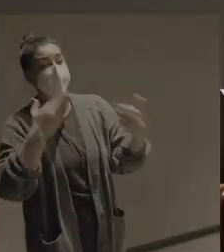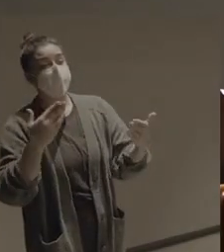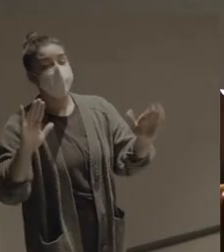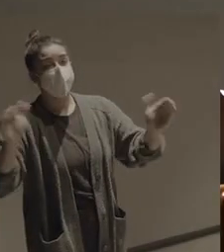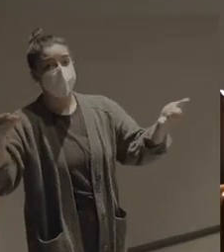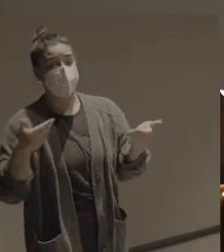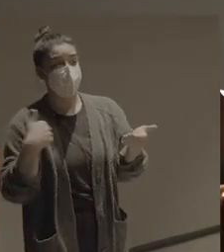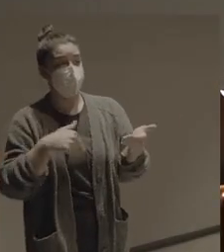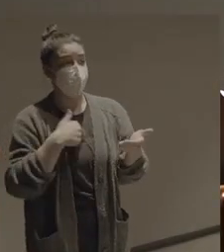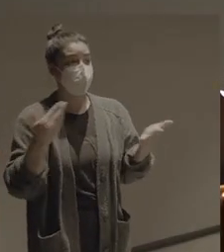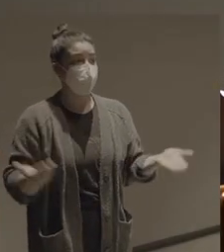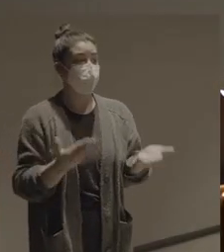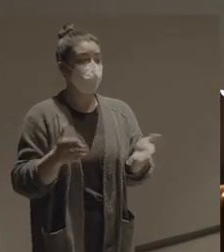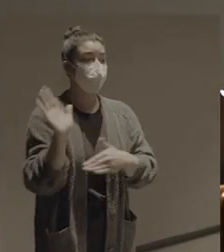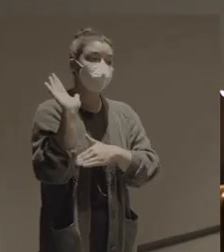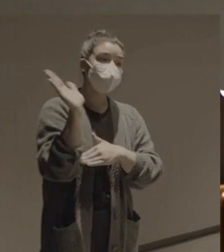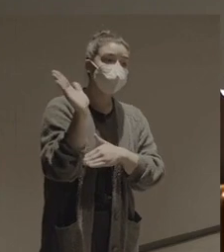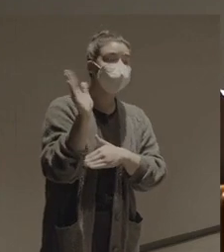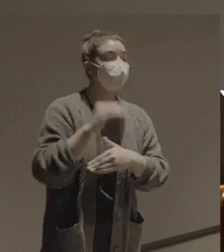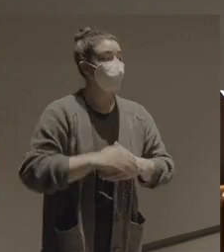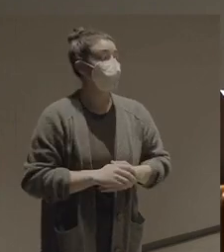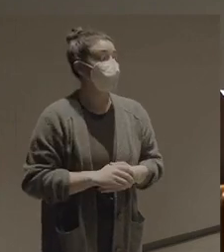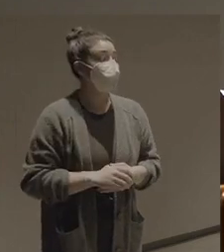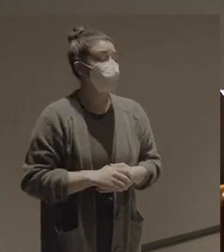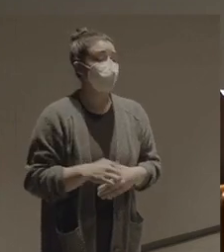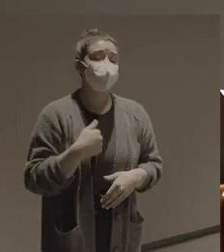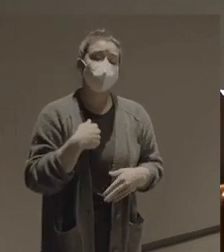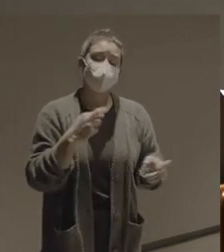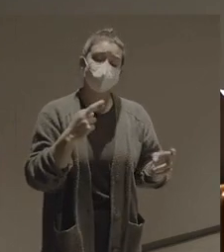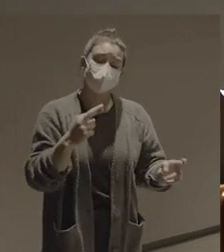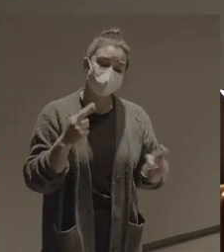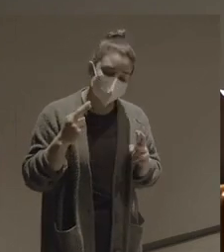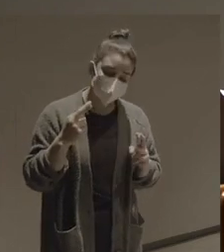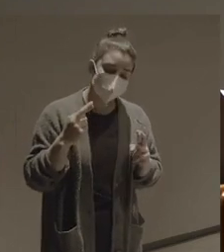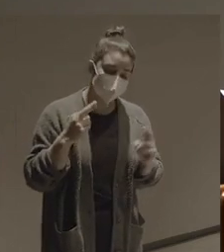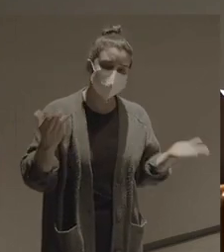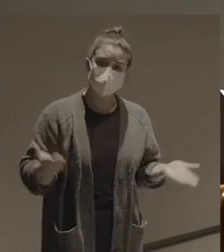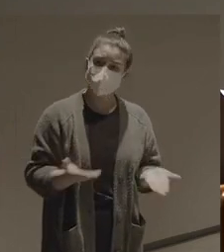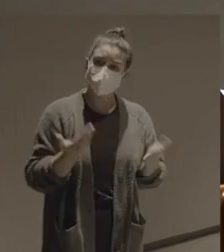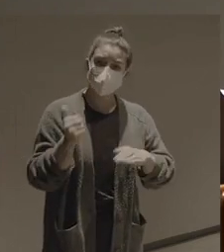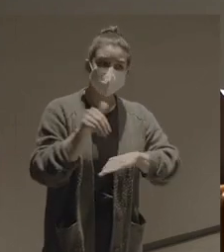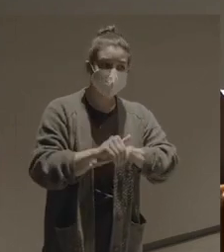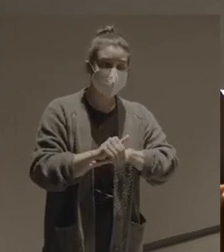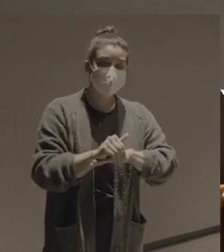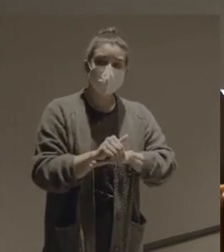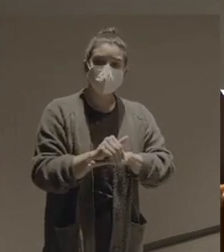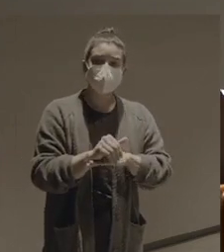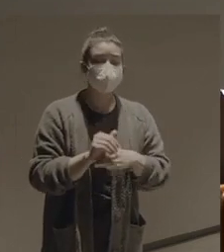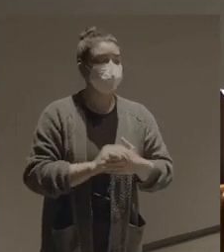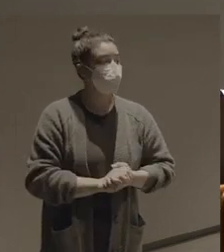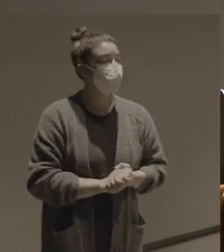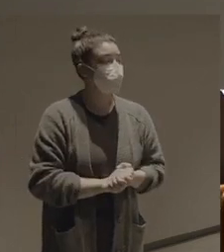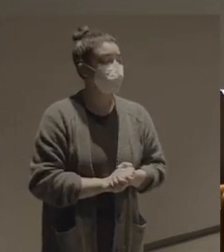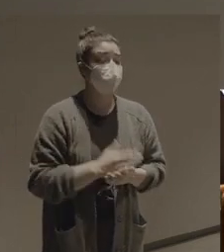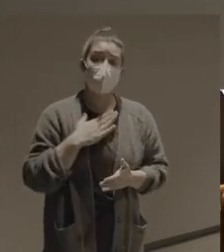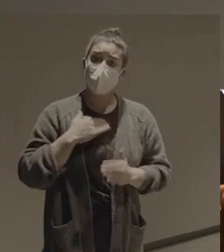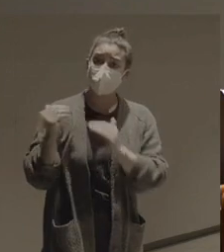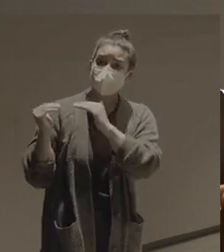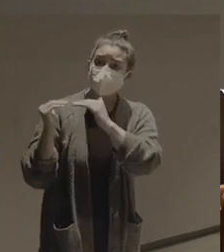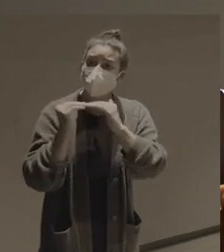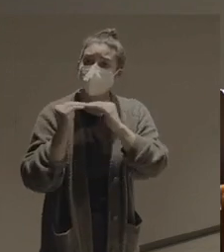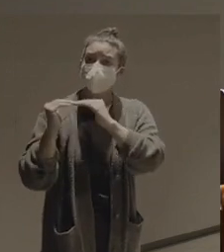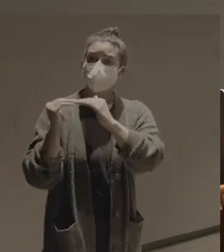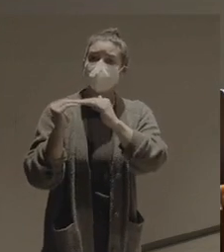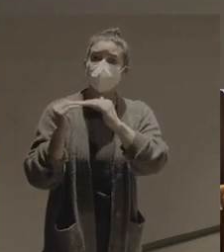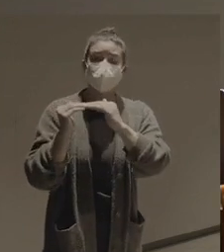It's a privilege to be speaking with you all here tonight, and I'm thankful to have generous colleagues that I have and everyone here at site, and